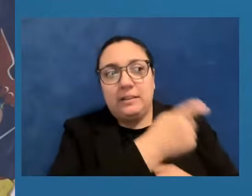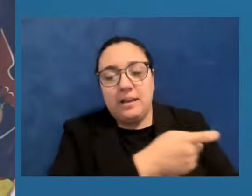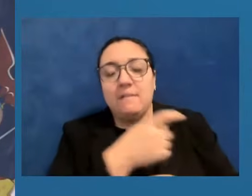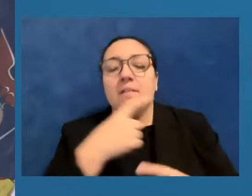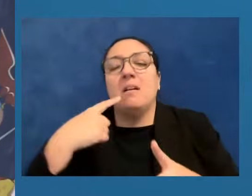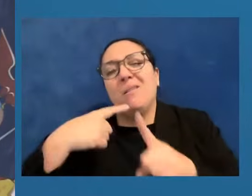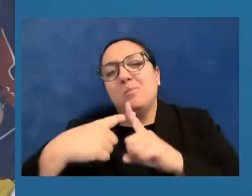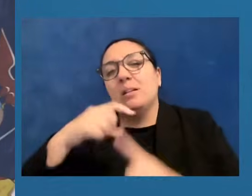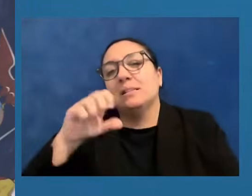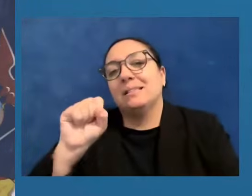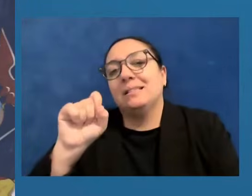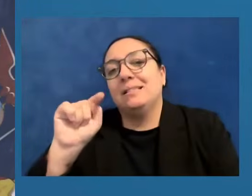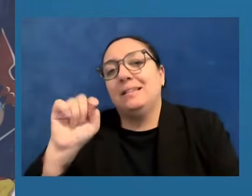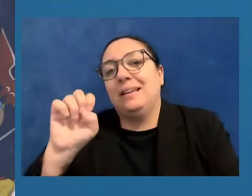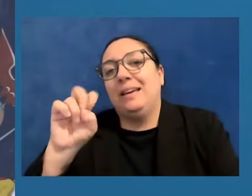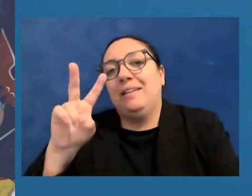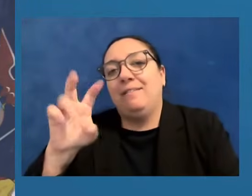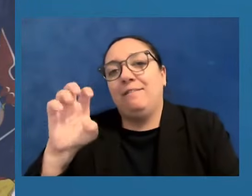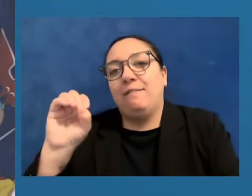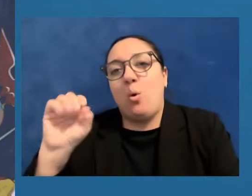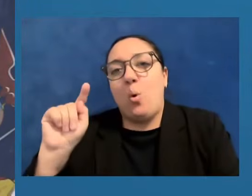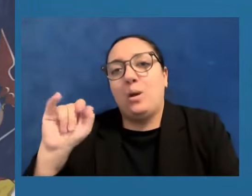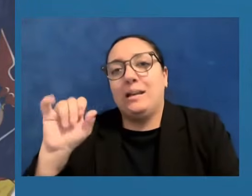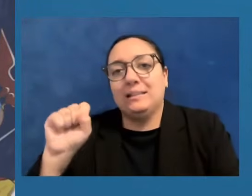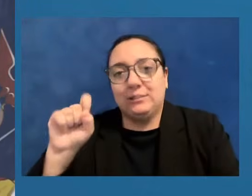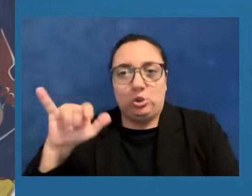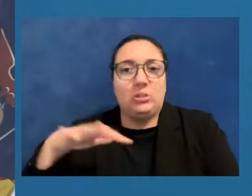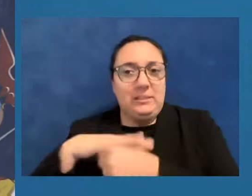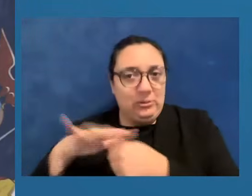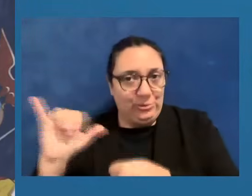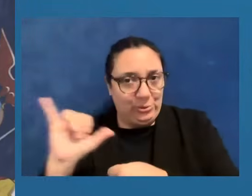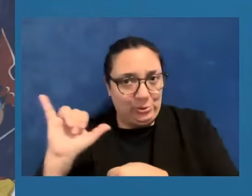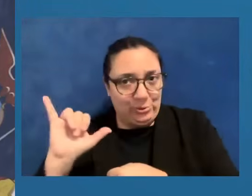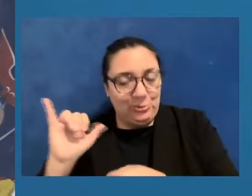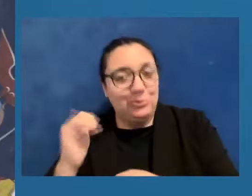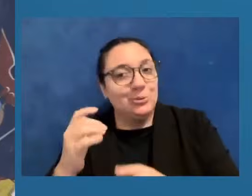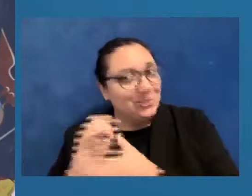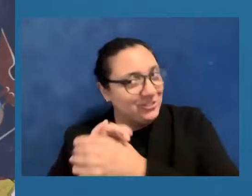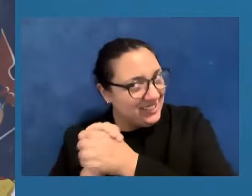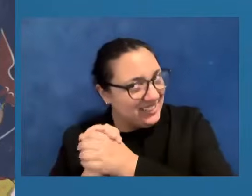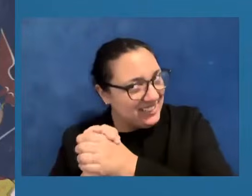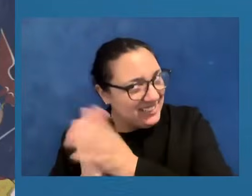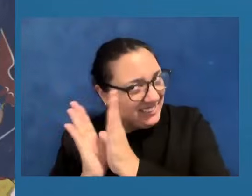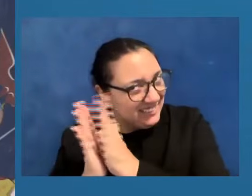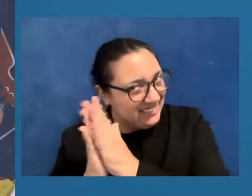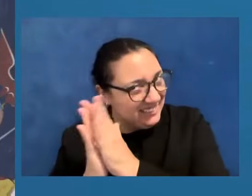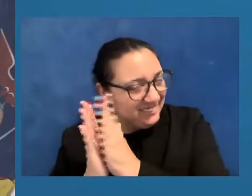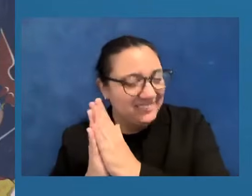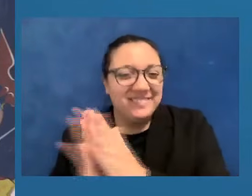who this is your district as well, right? Congratulations! Yay.